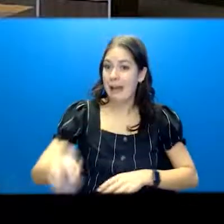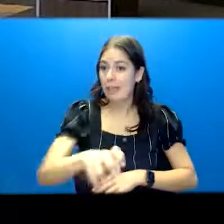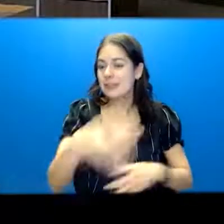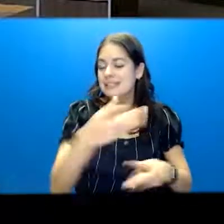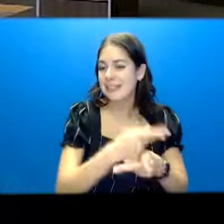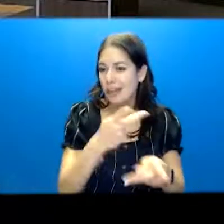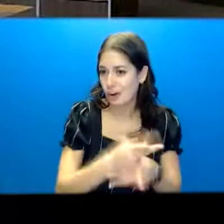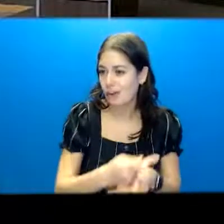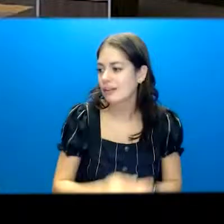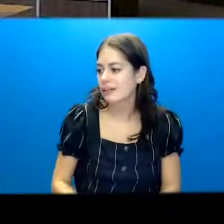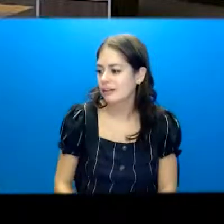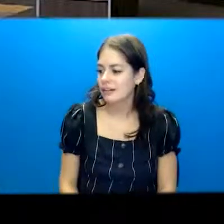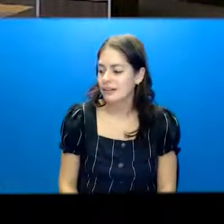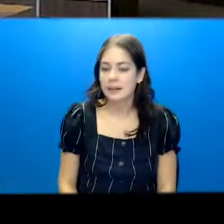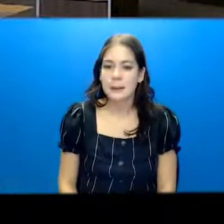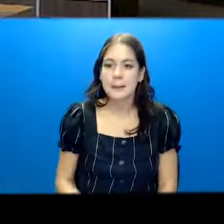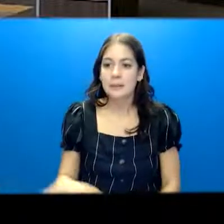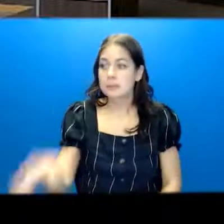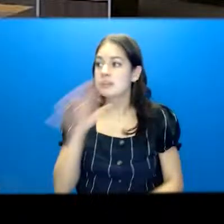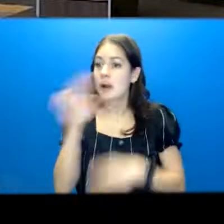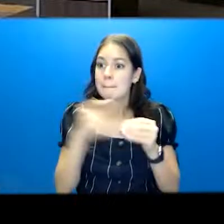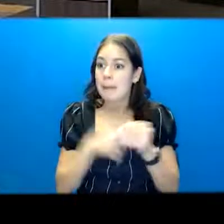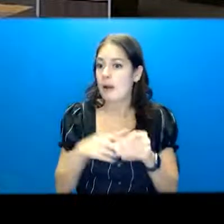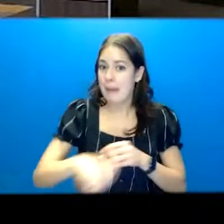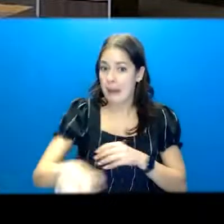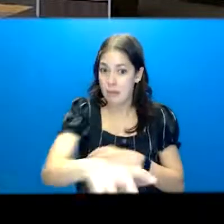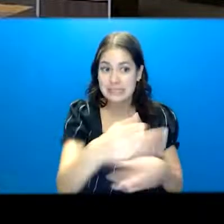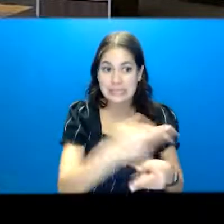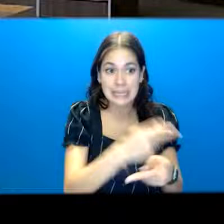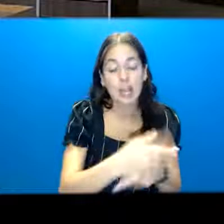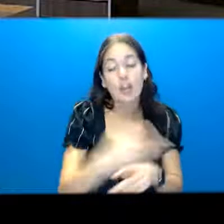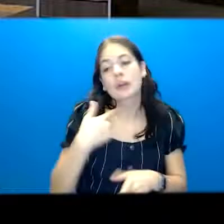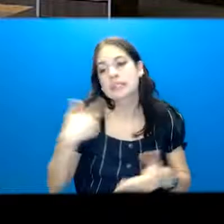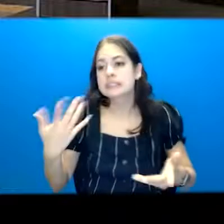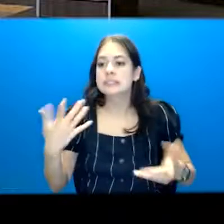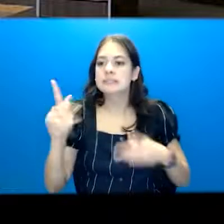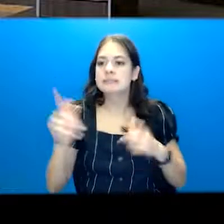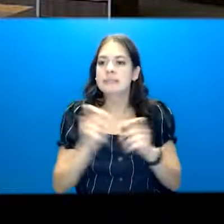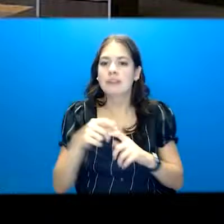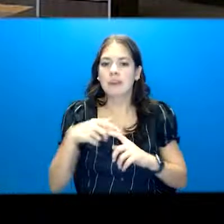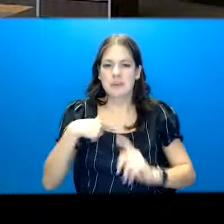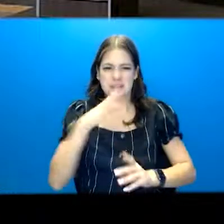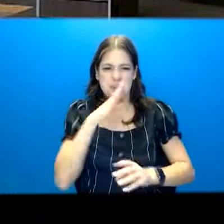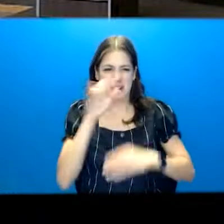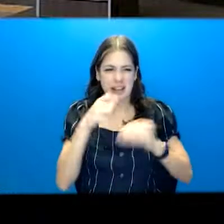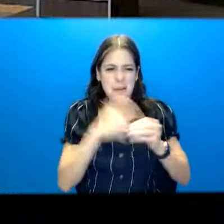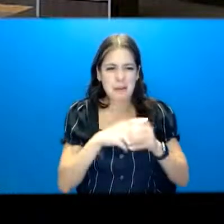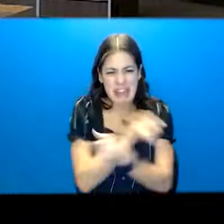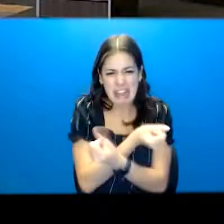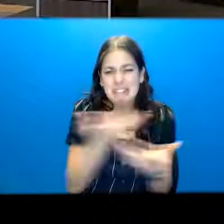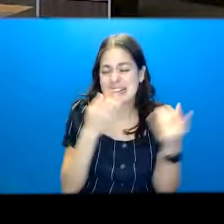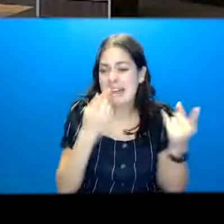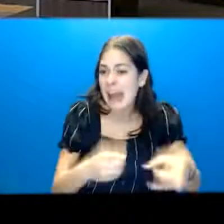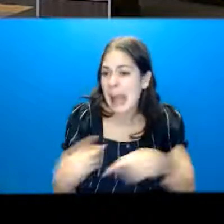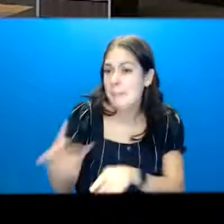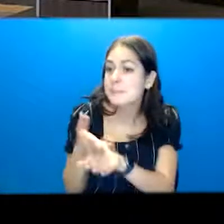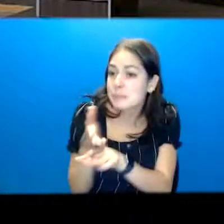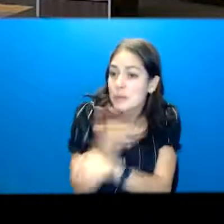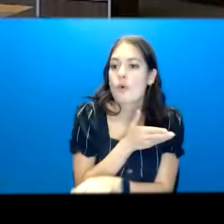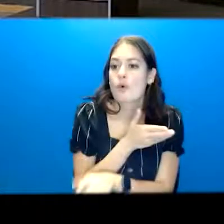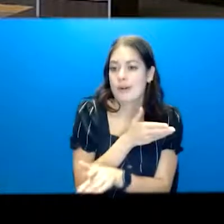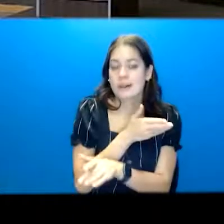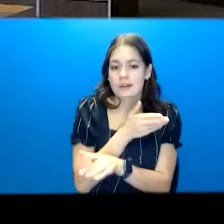care. When we speak about pathways to care, it's usually when we're talking about everything that happens prior